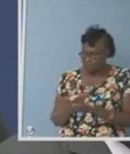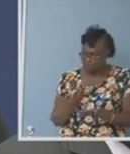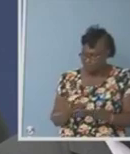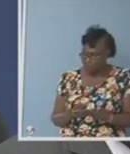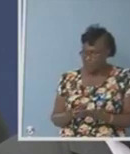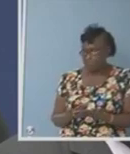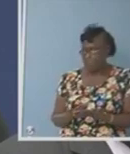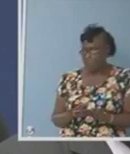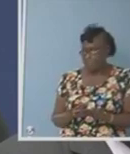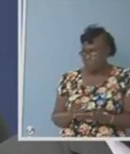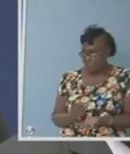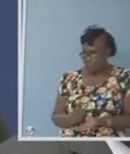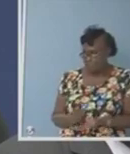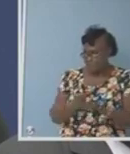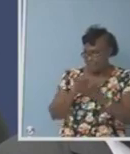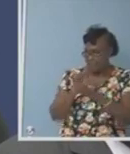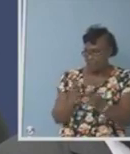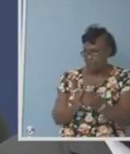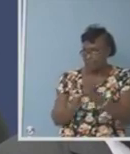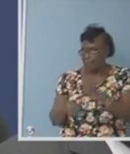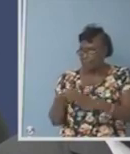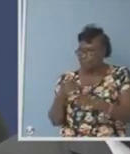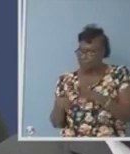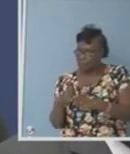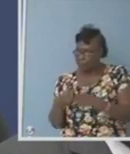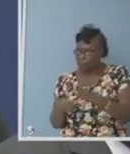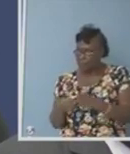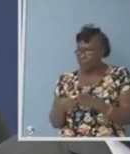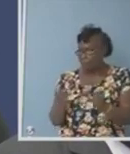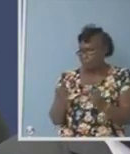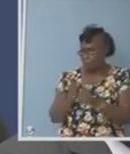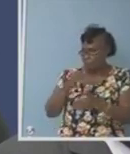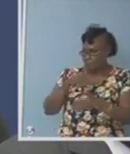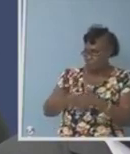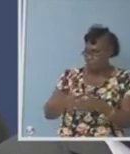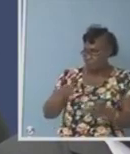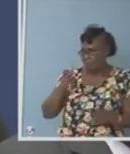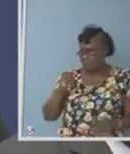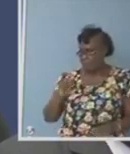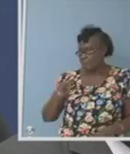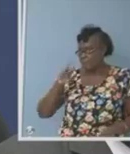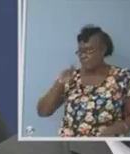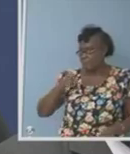with some of the challenges, because within the TRHA, the challenge is one